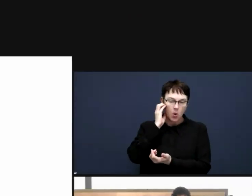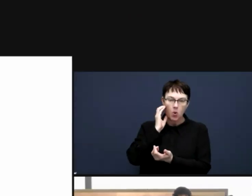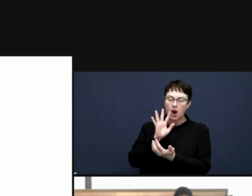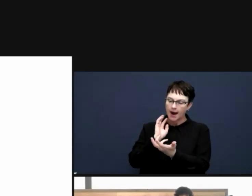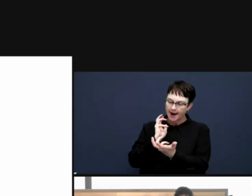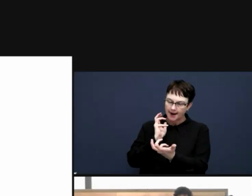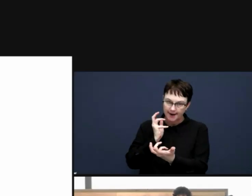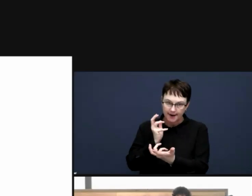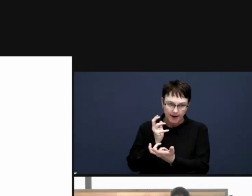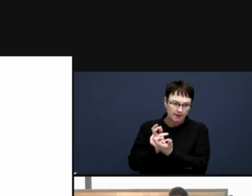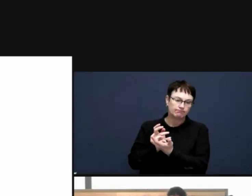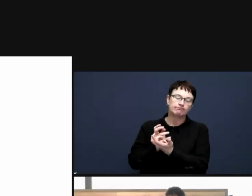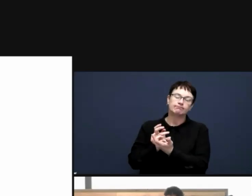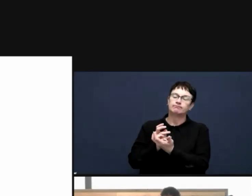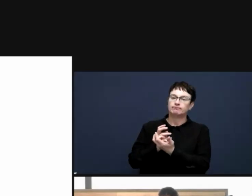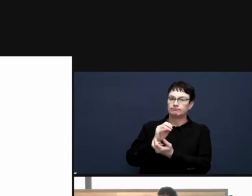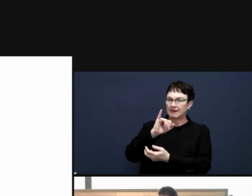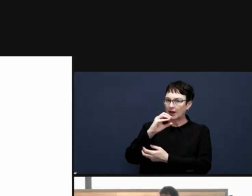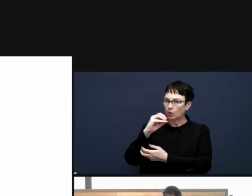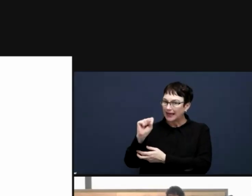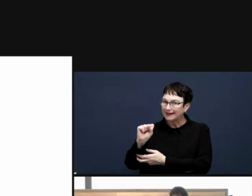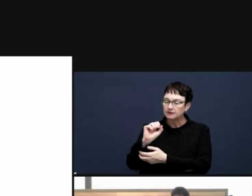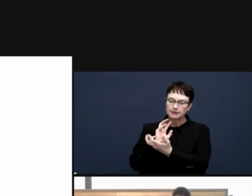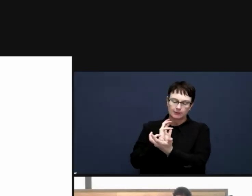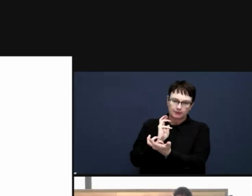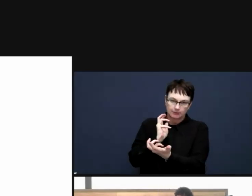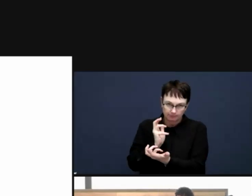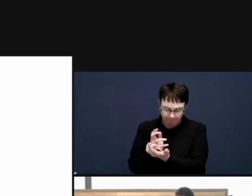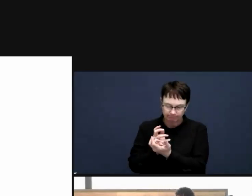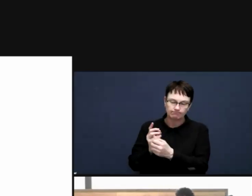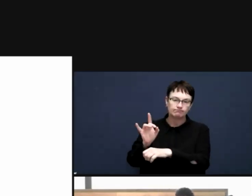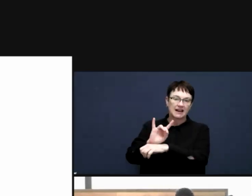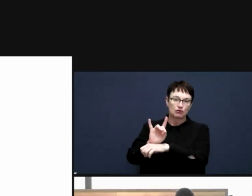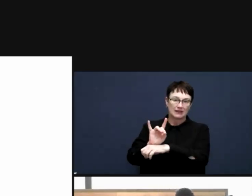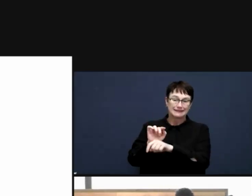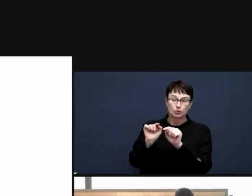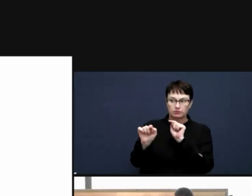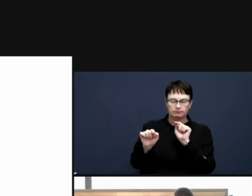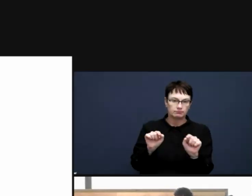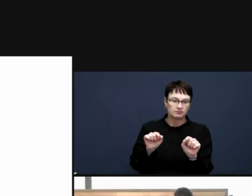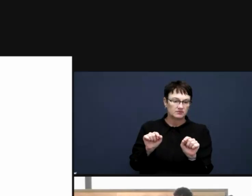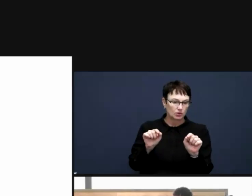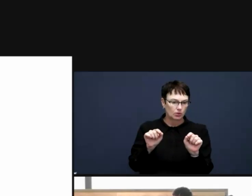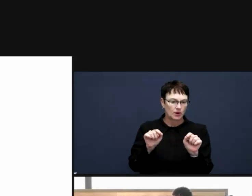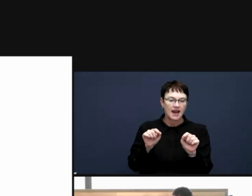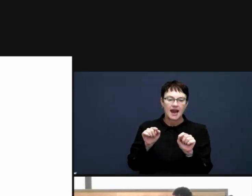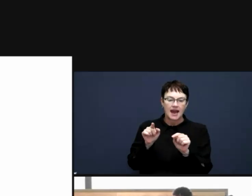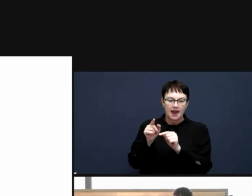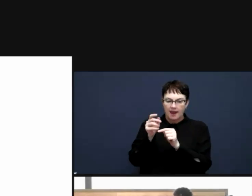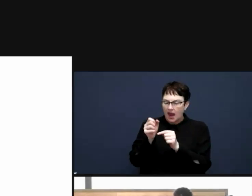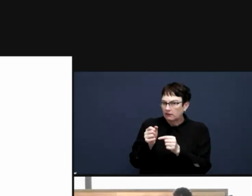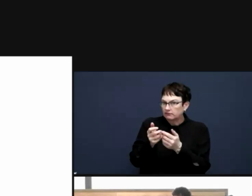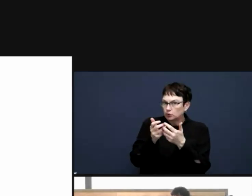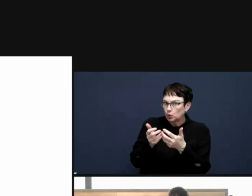hybrid apps, which are a combination of web and apps. And it's quite funny because John already told some examples, but